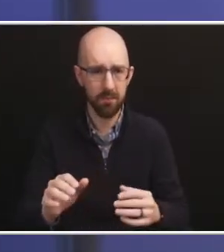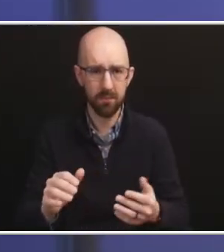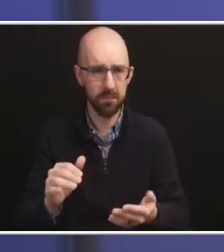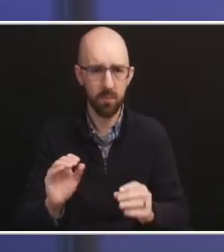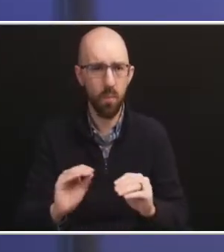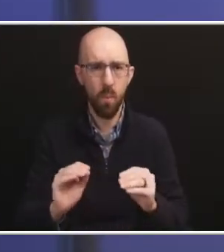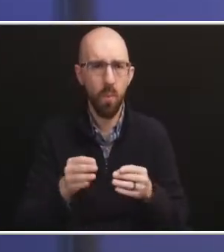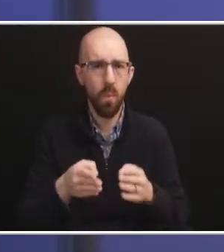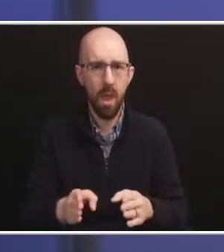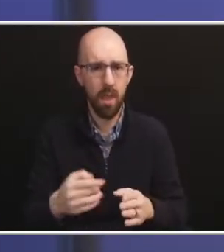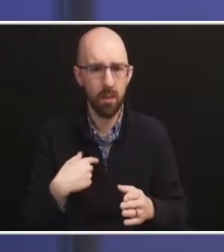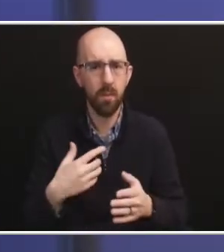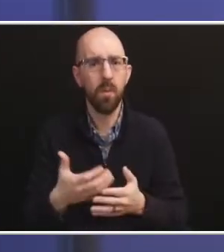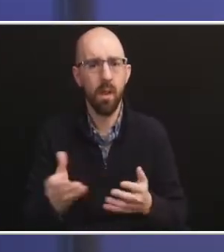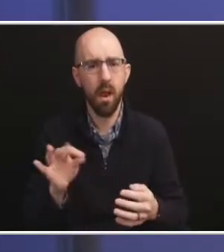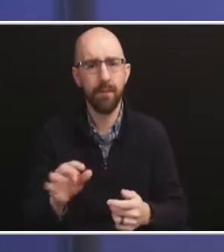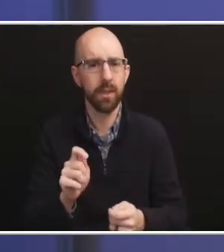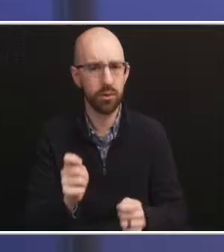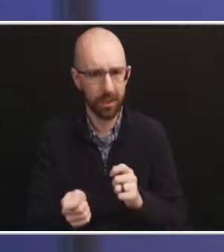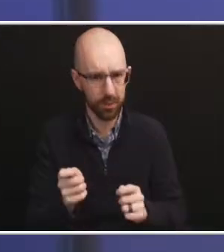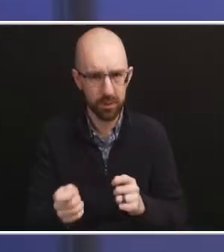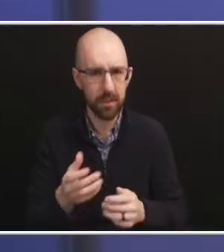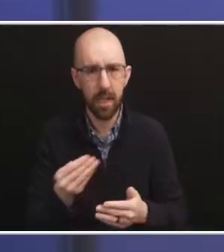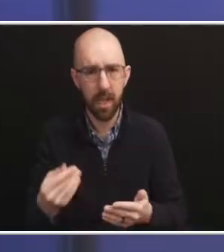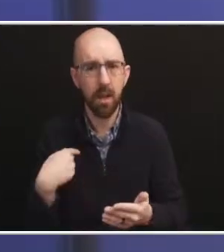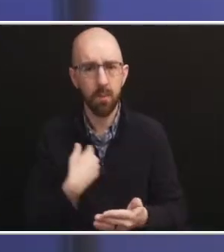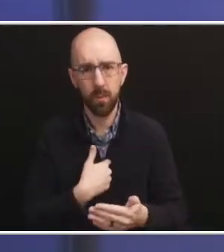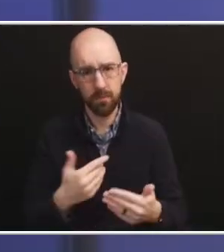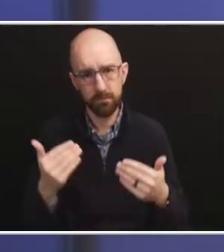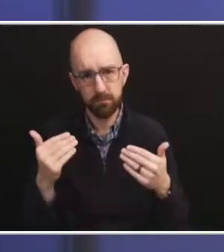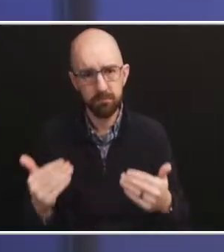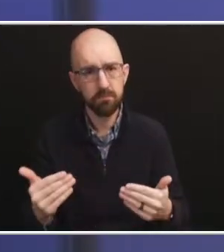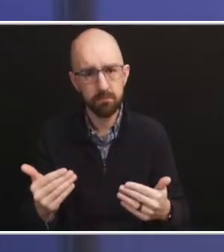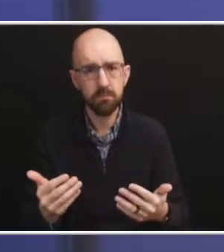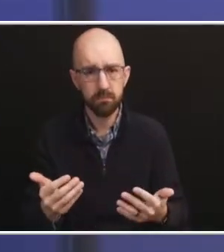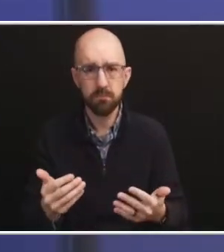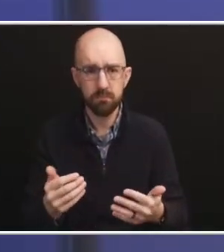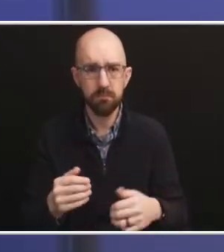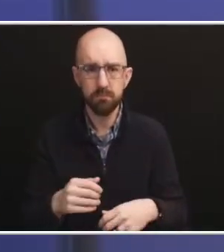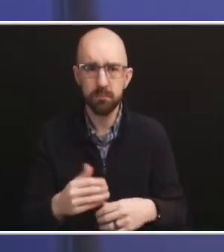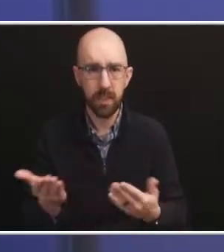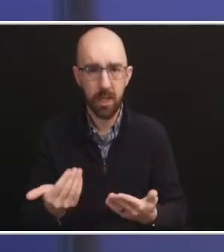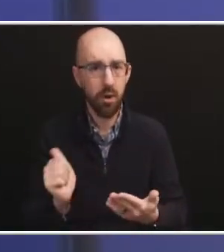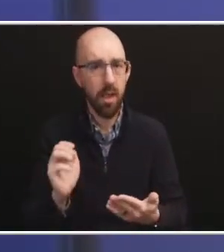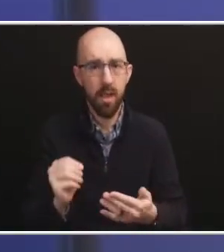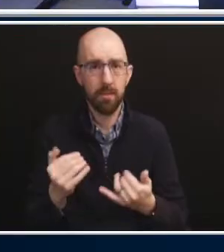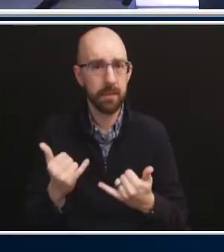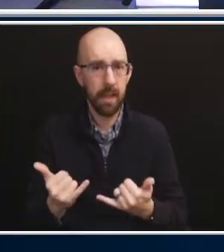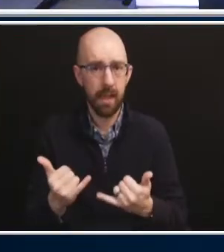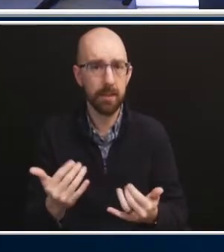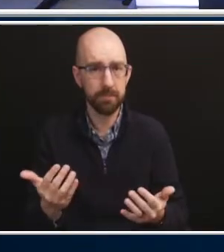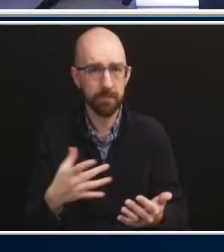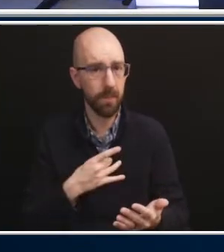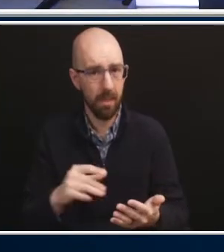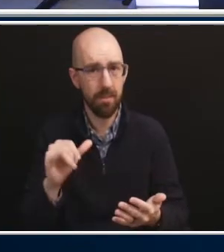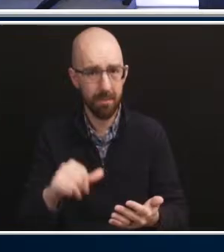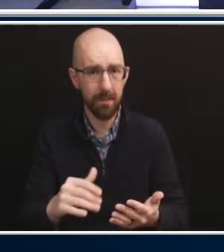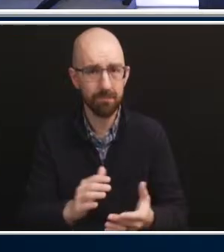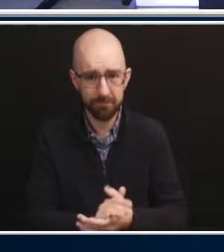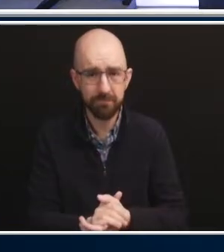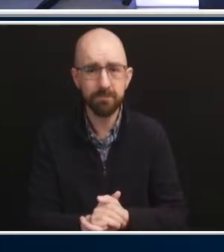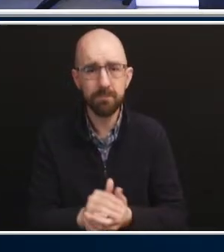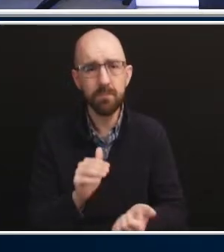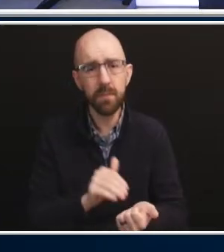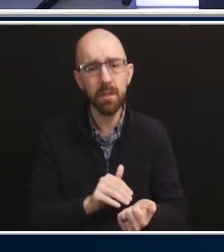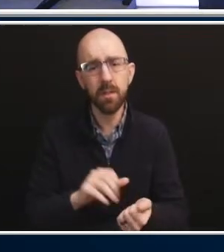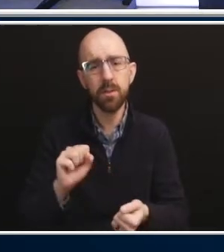did a lot of changing, and we went forward, and here I am today. Here you are today. Yeah. We like that. Yes. We like that. Dr. Shaw,